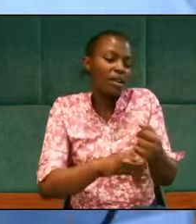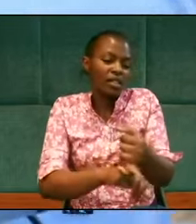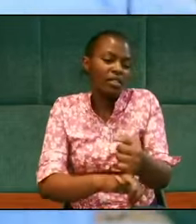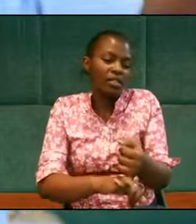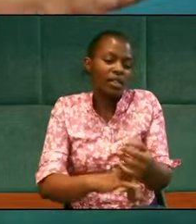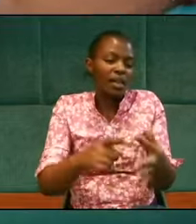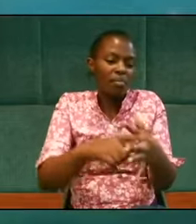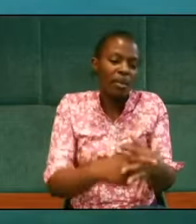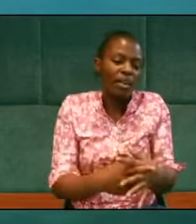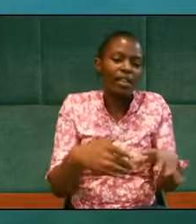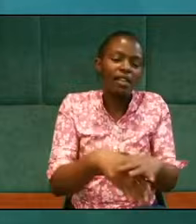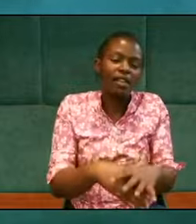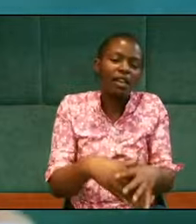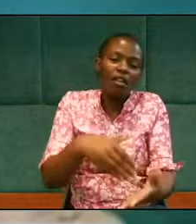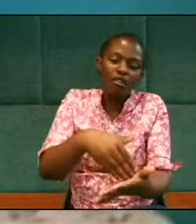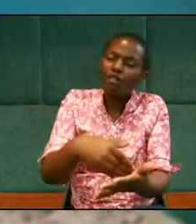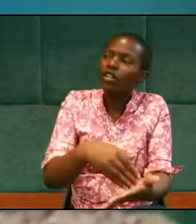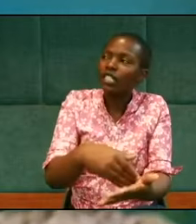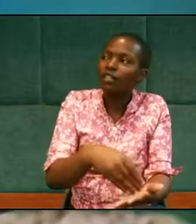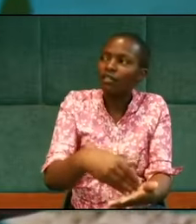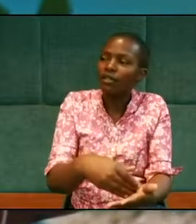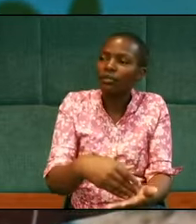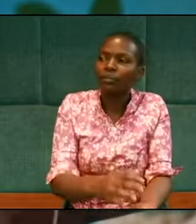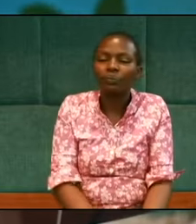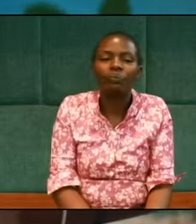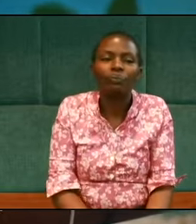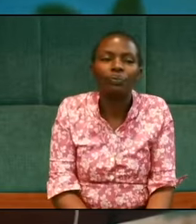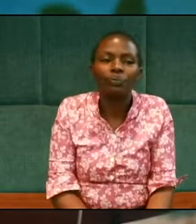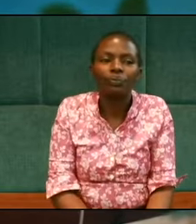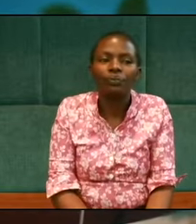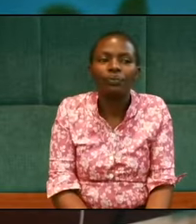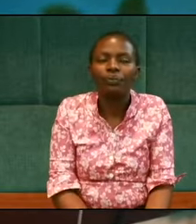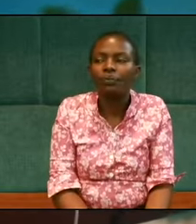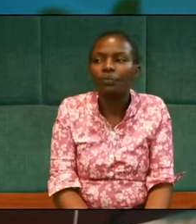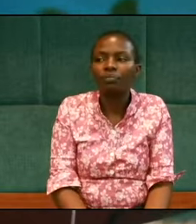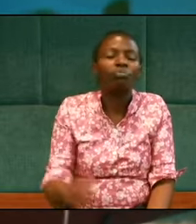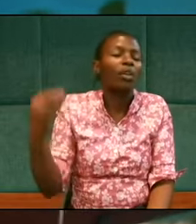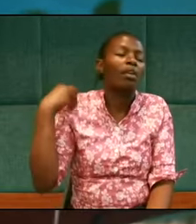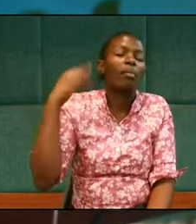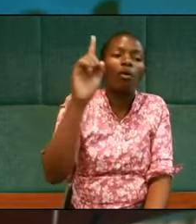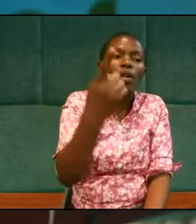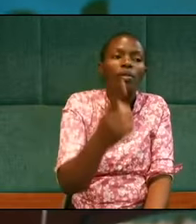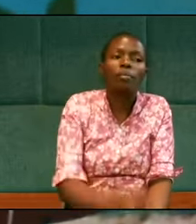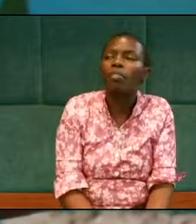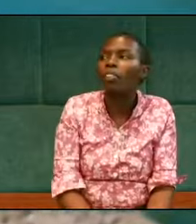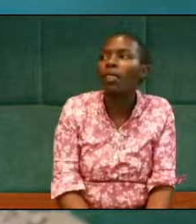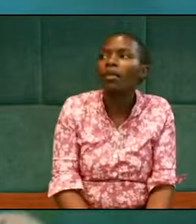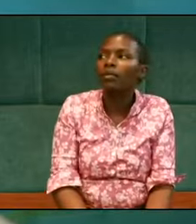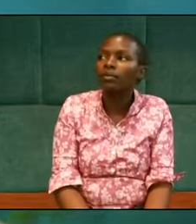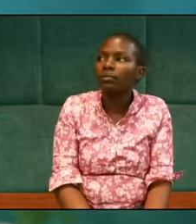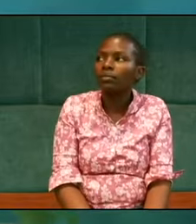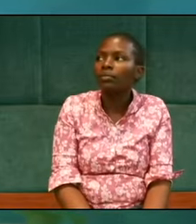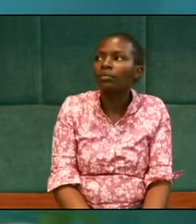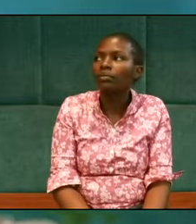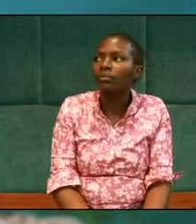foundations. This is part one. We have up to part five. Tonight we're going on a long haul. Number one, I said it yesterday, marriage